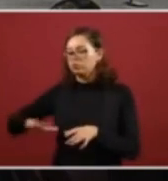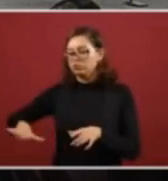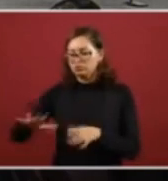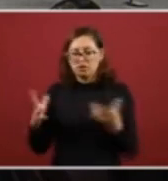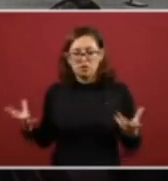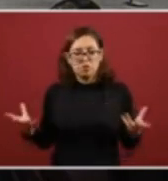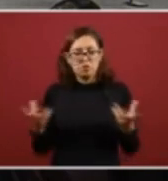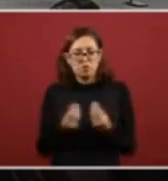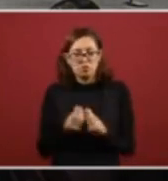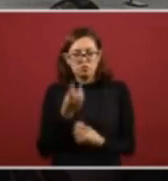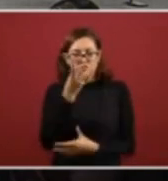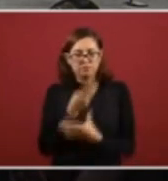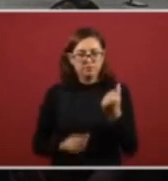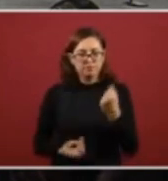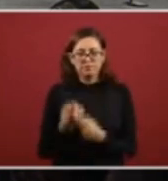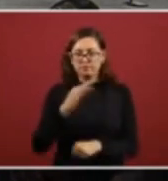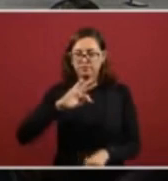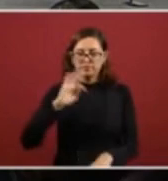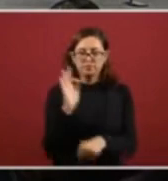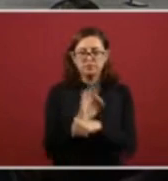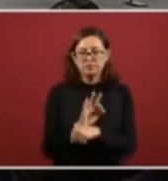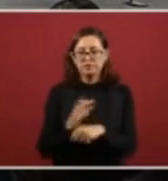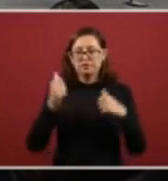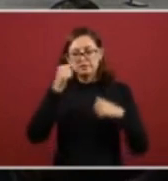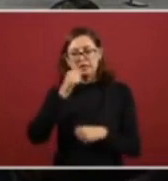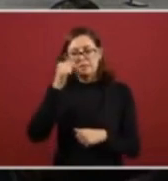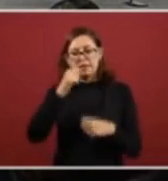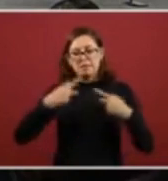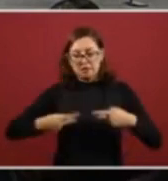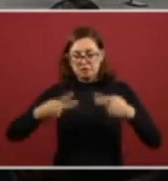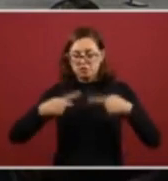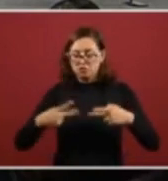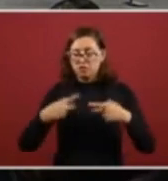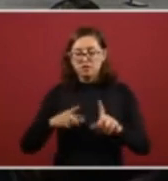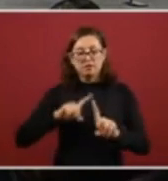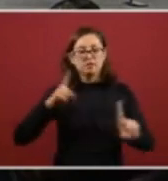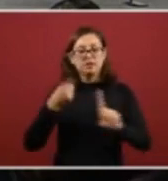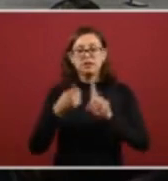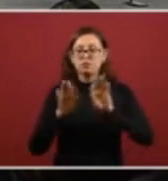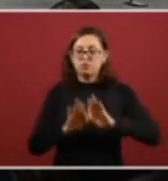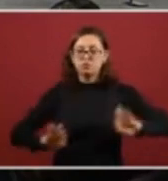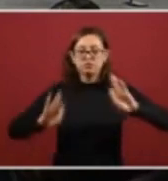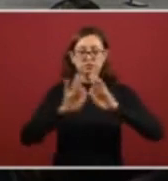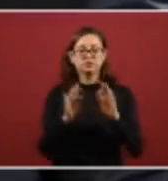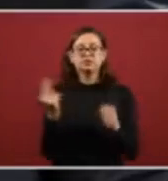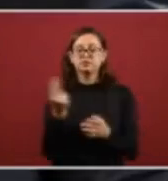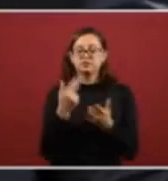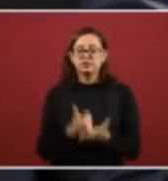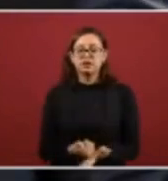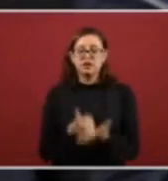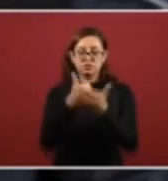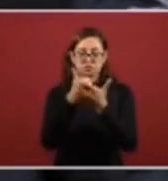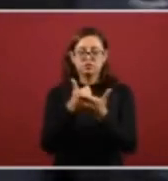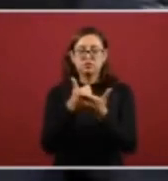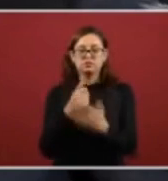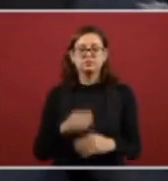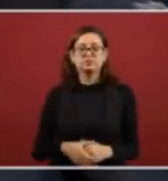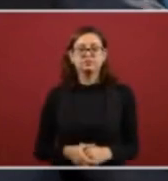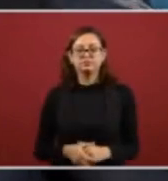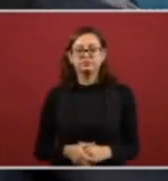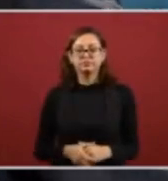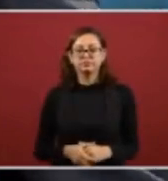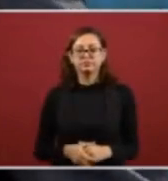sector. But as the president said, that the whole population has a